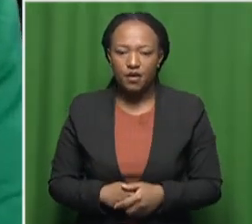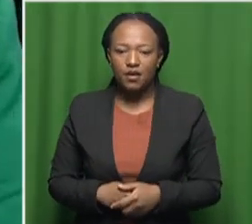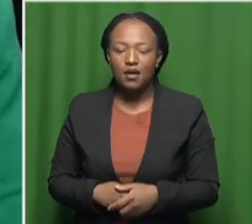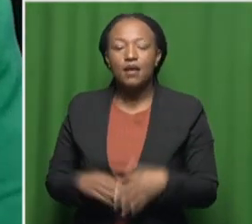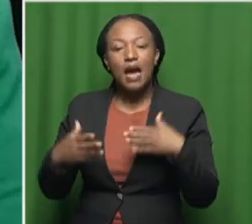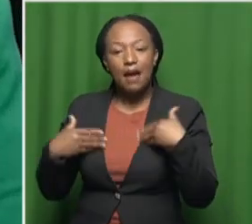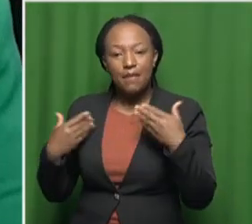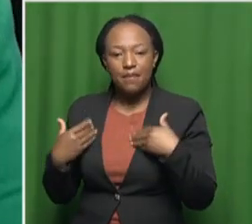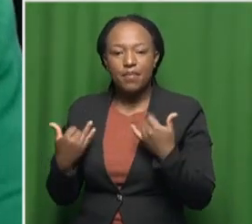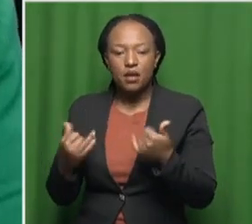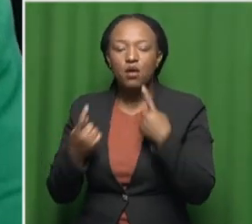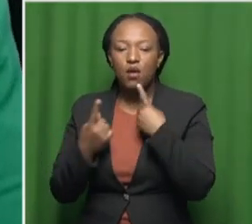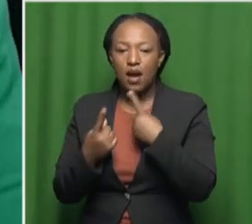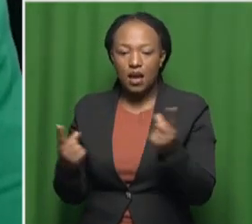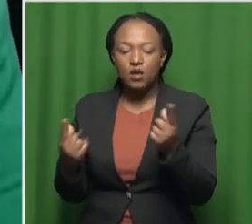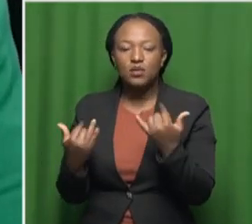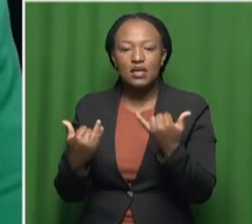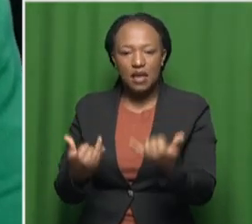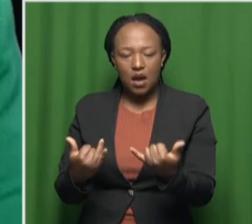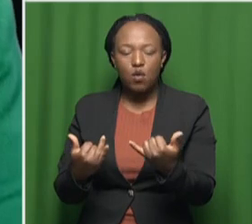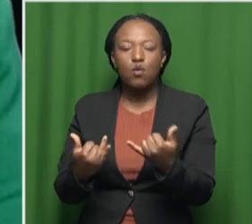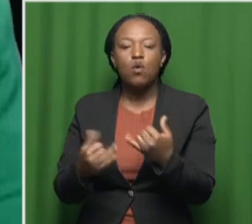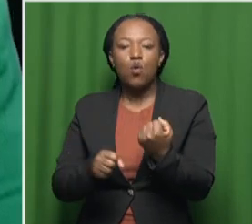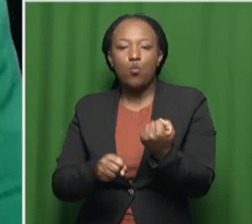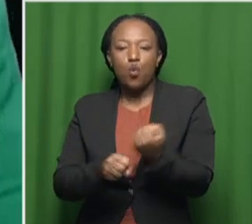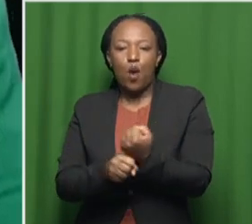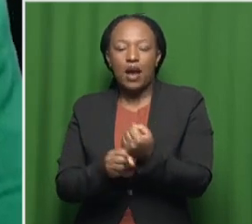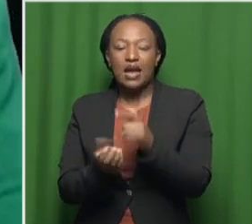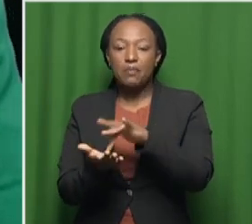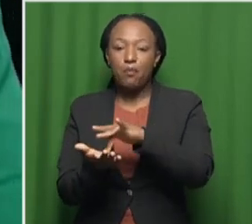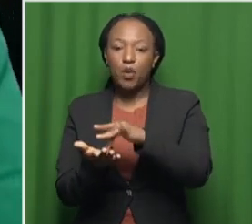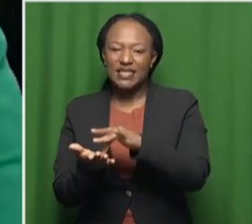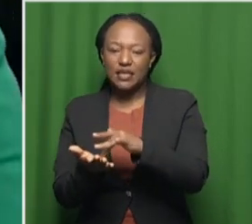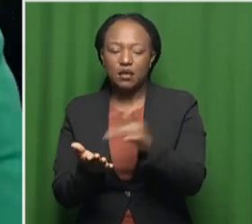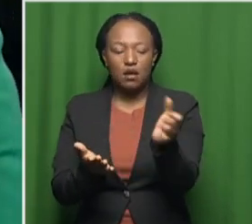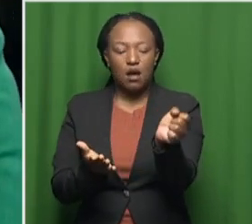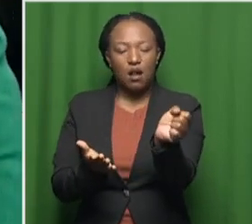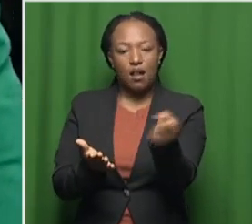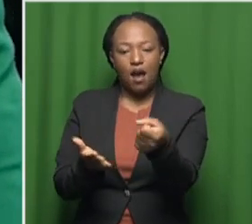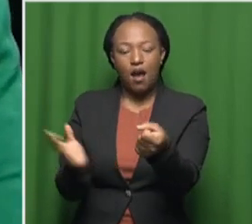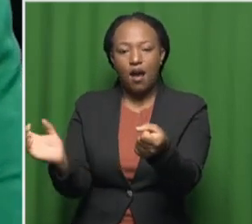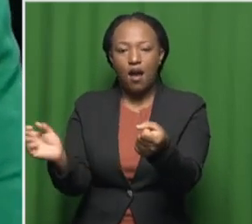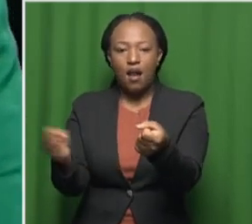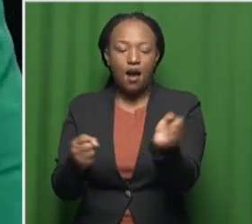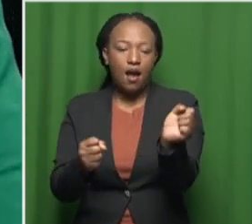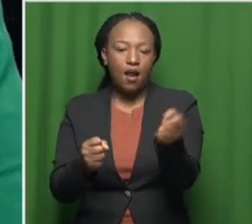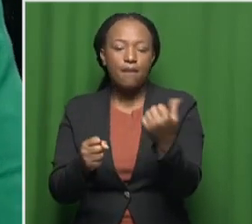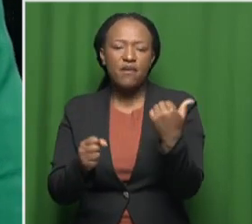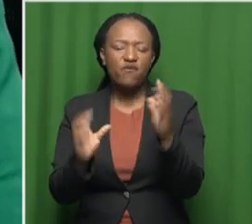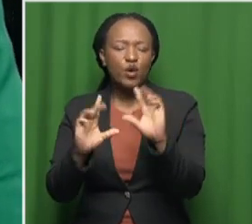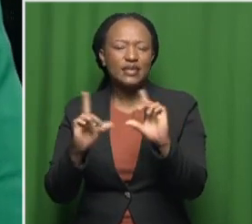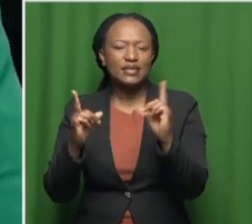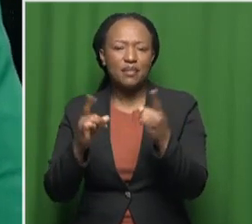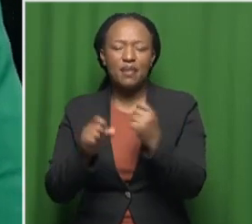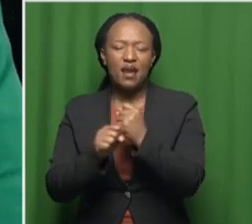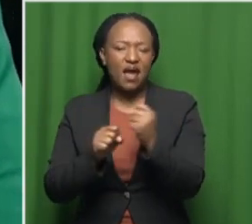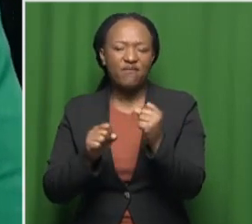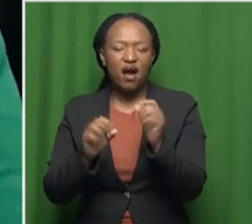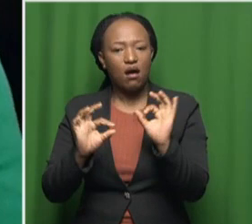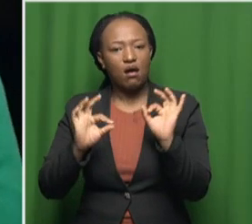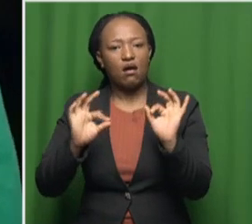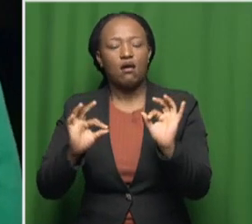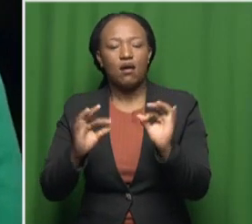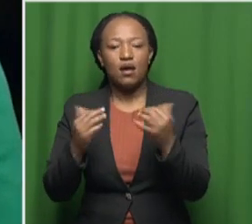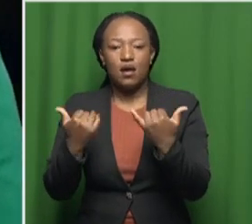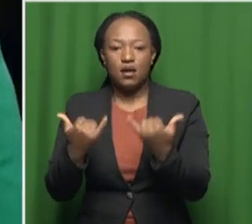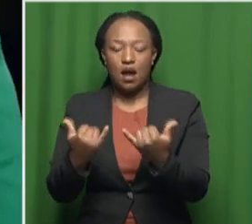announce that at least we are filling up on the vacancies that we have had, because the department has never had a stable structure. It was a startup structure. Now our structure